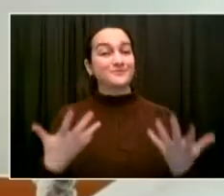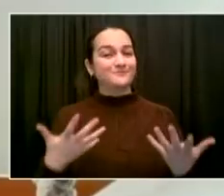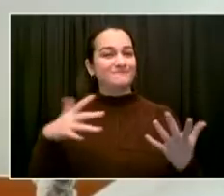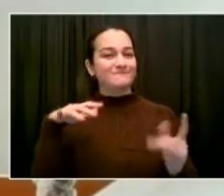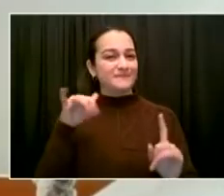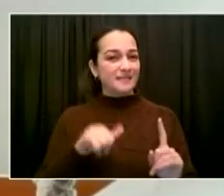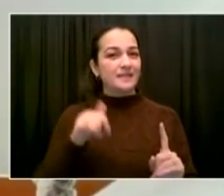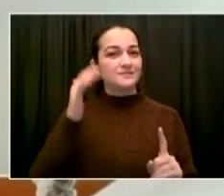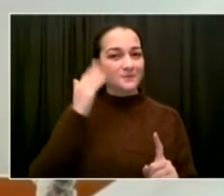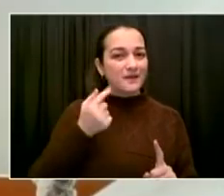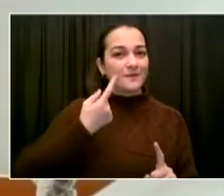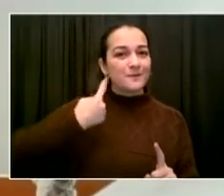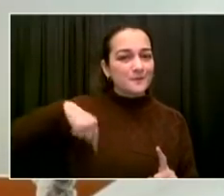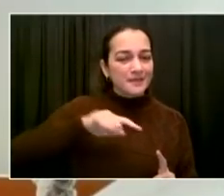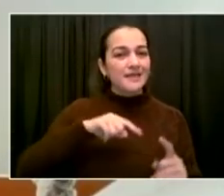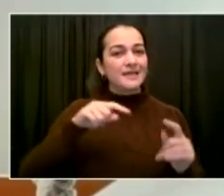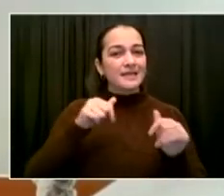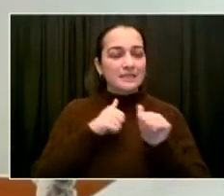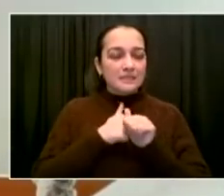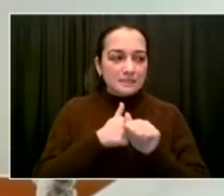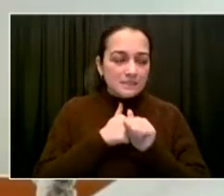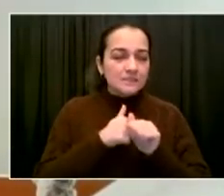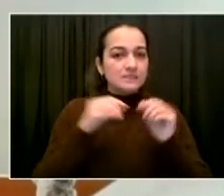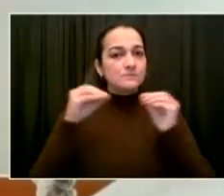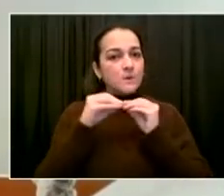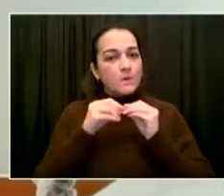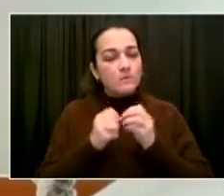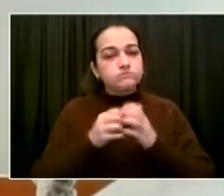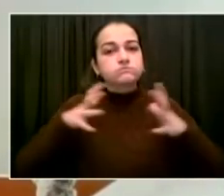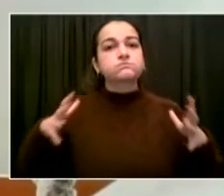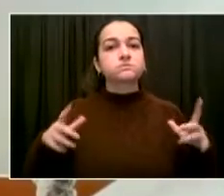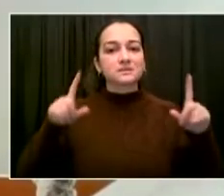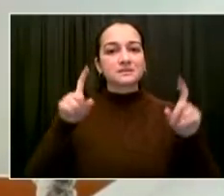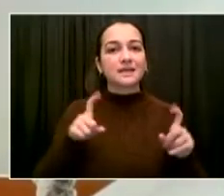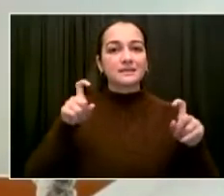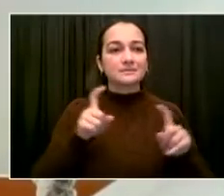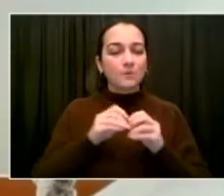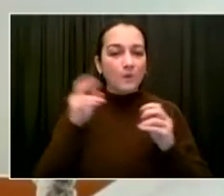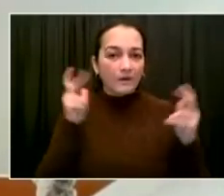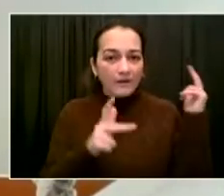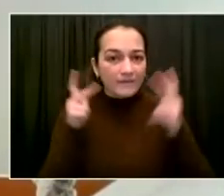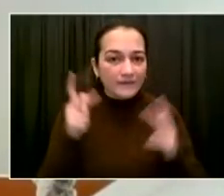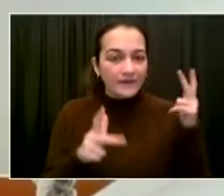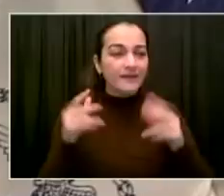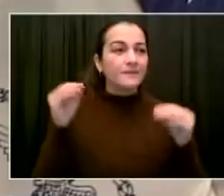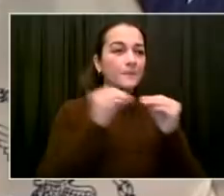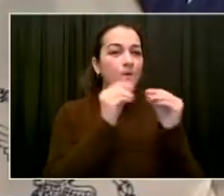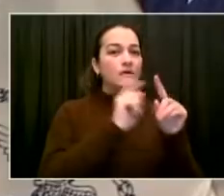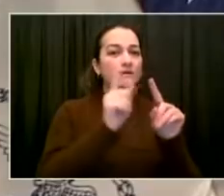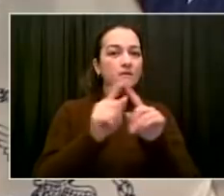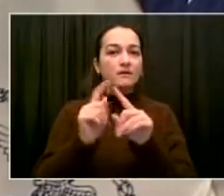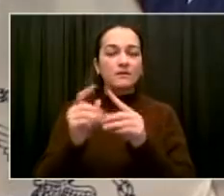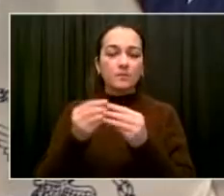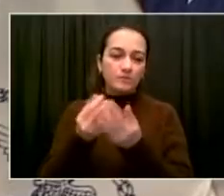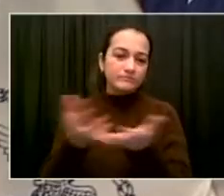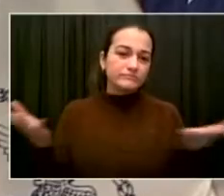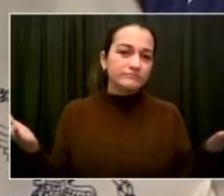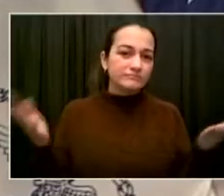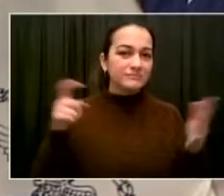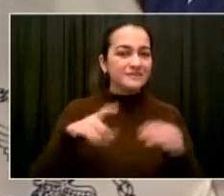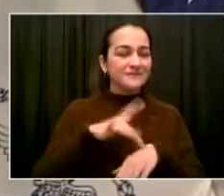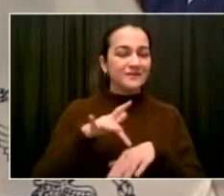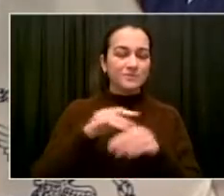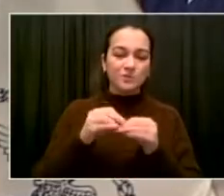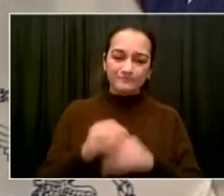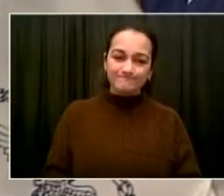more fixed sites. If there's anything you think we can do differently or any feedback you have, always pass it along, and thank you. Ted, let's make some policy